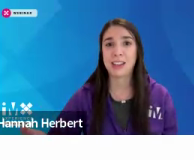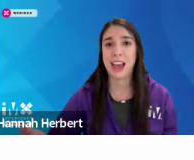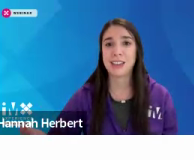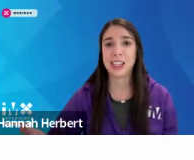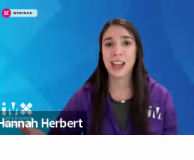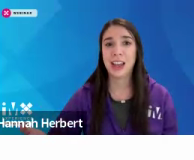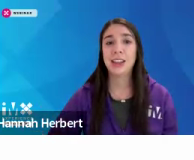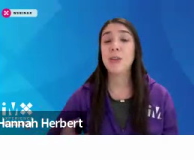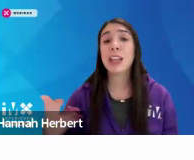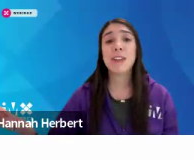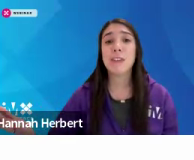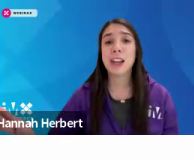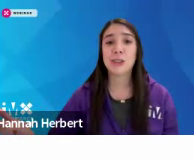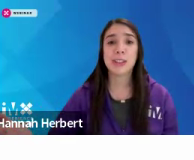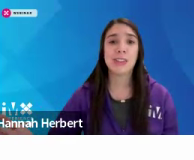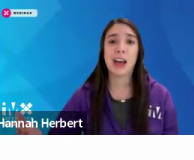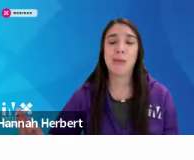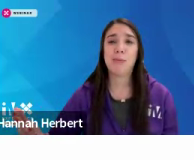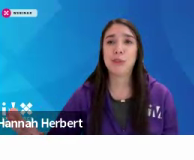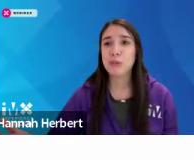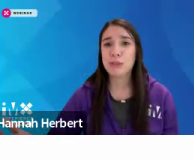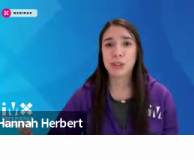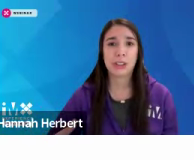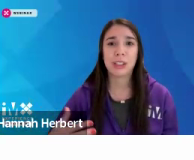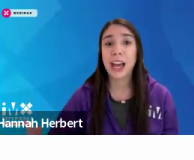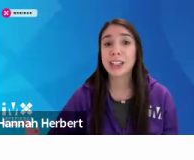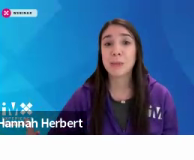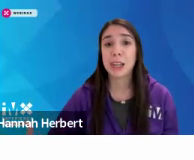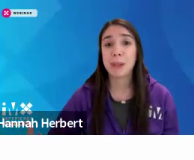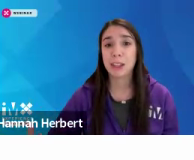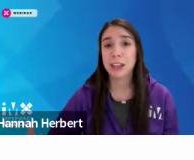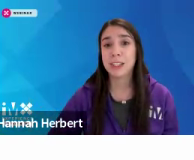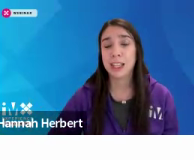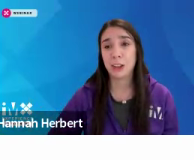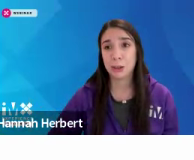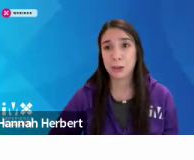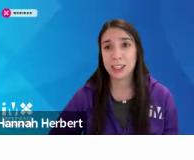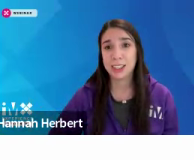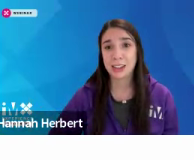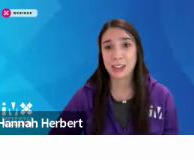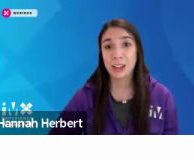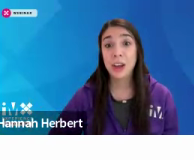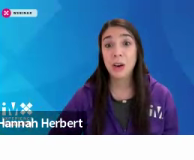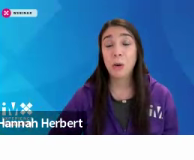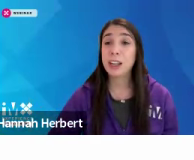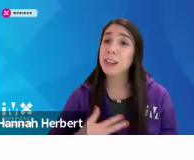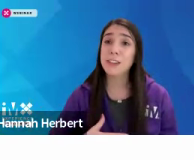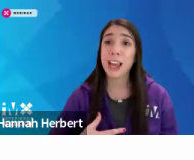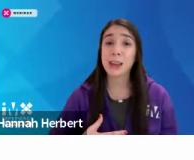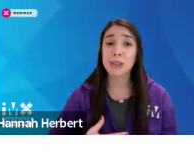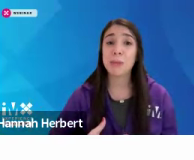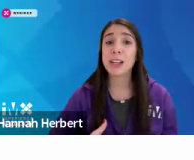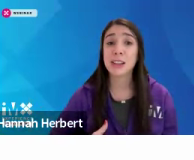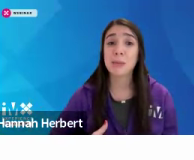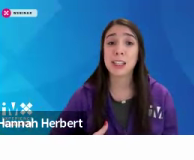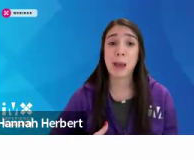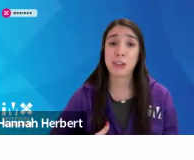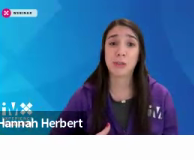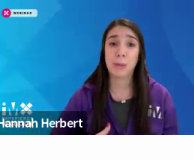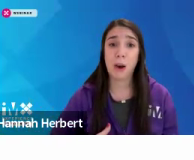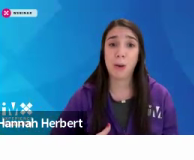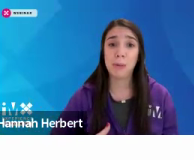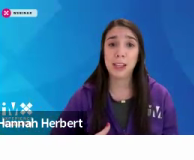learning process. You can even invite students to help choose or collect the manipulatives that they'll use in a center, or even invite them to bring